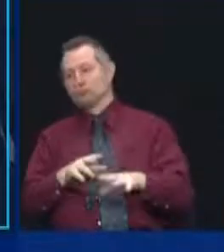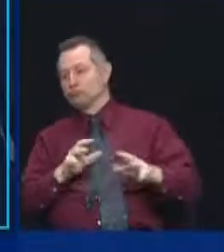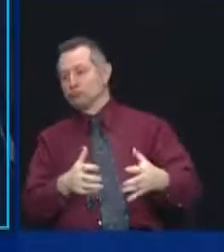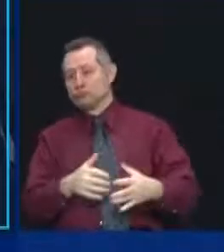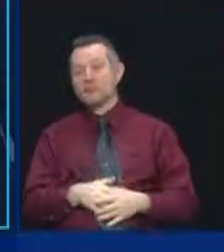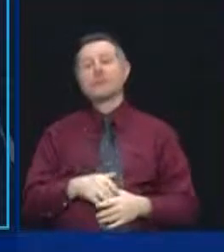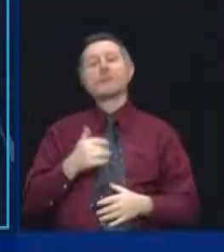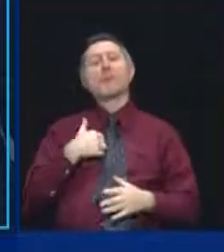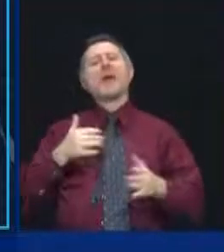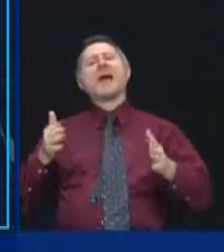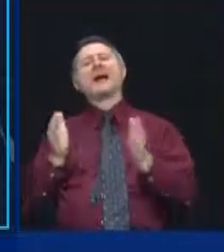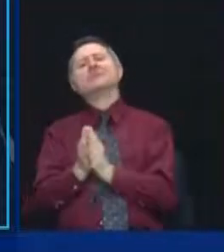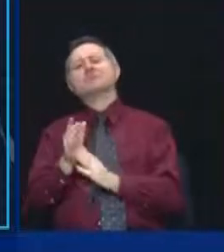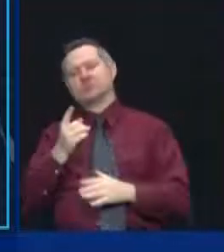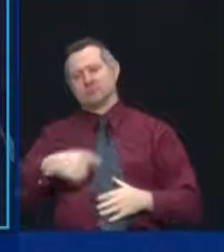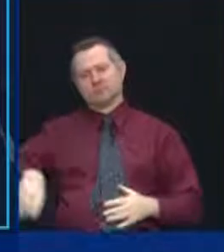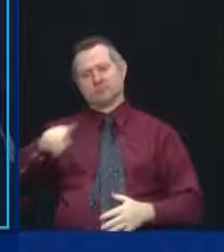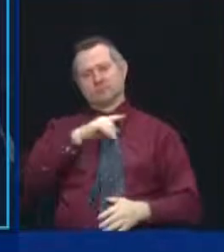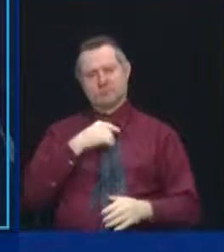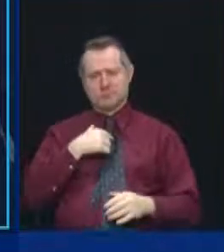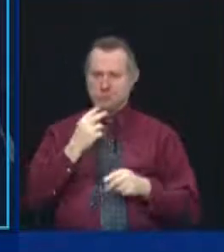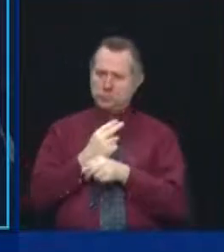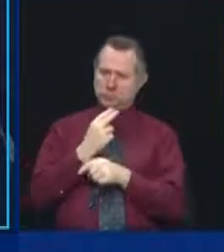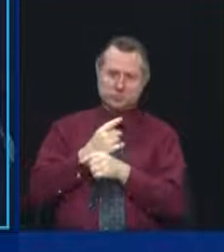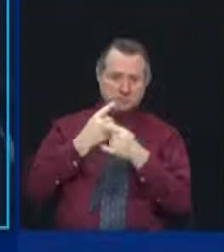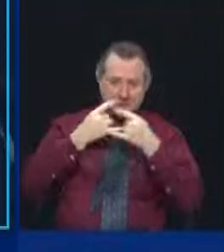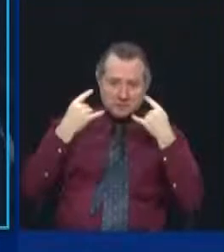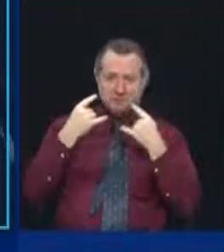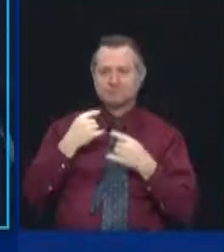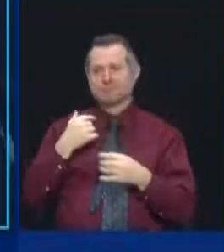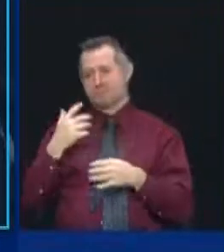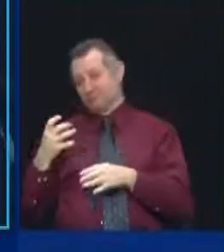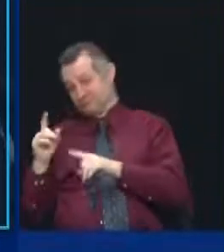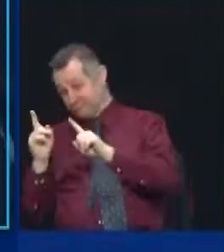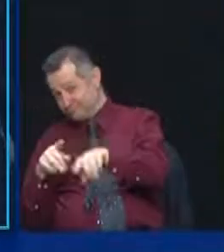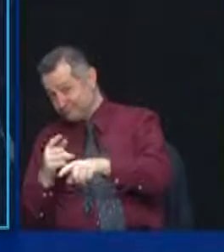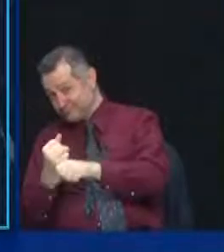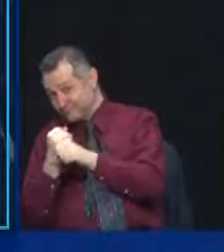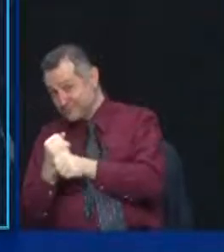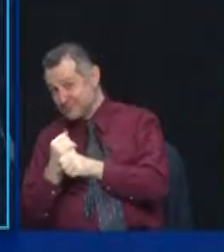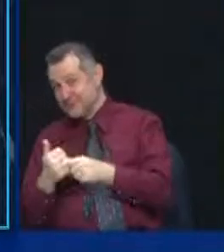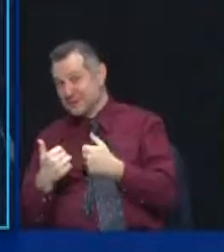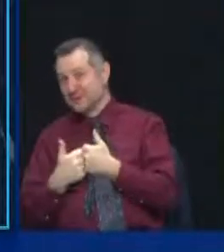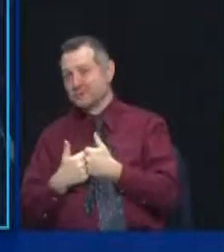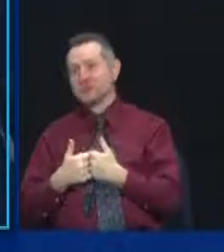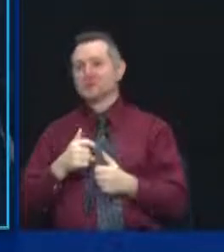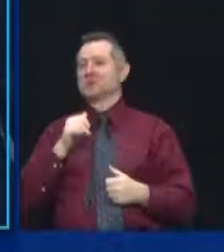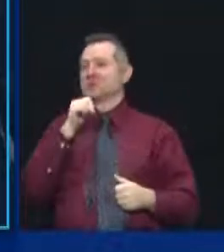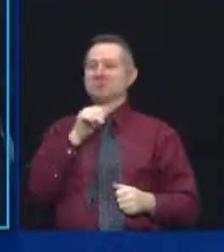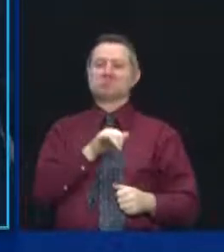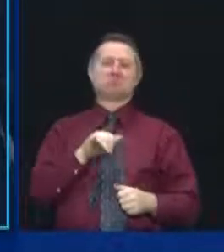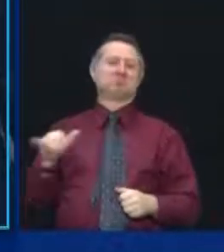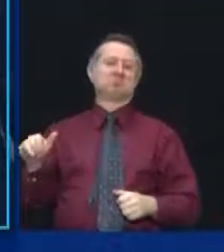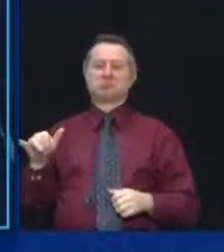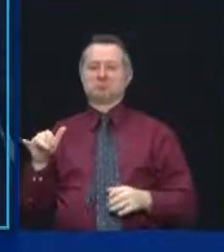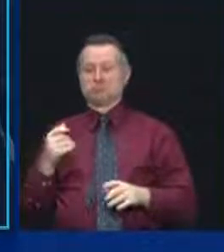to wear masks, but you attend the ball game like you attended the ball game 2 years